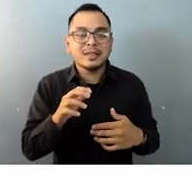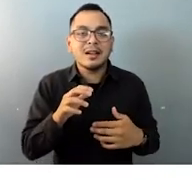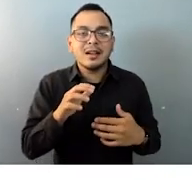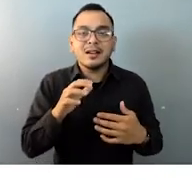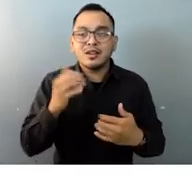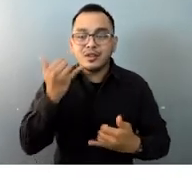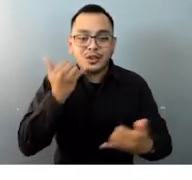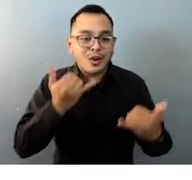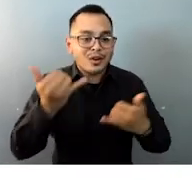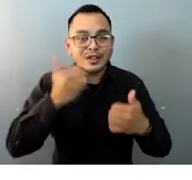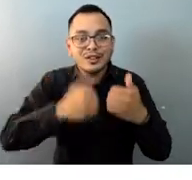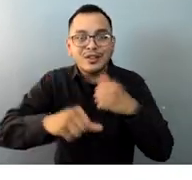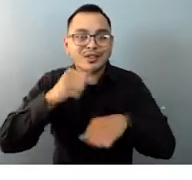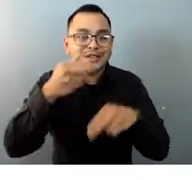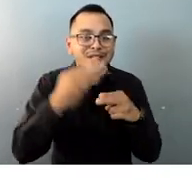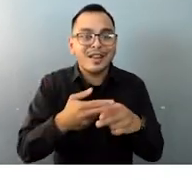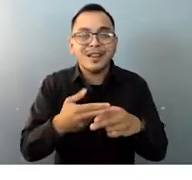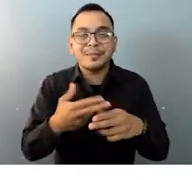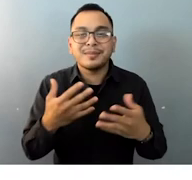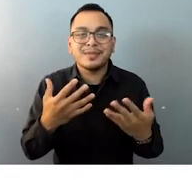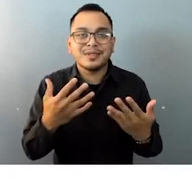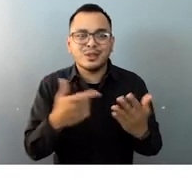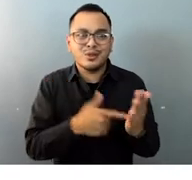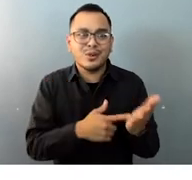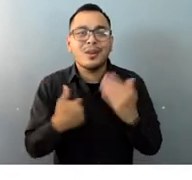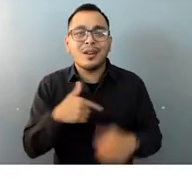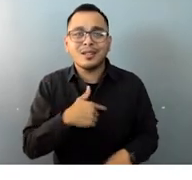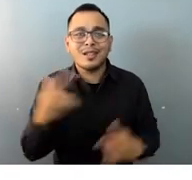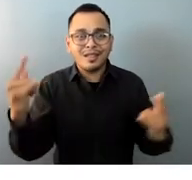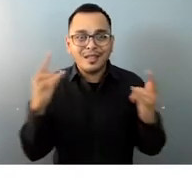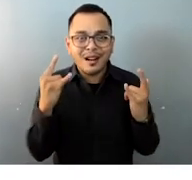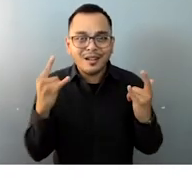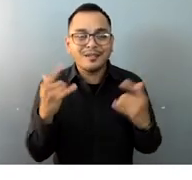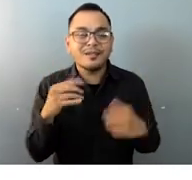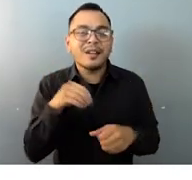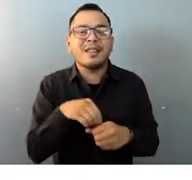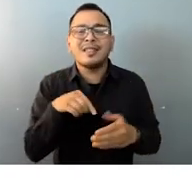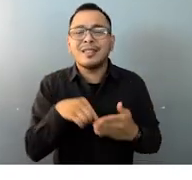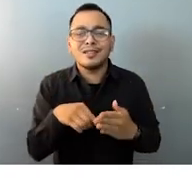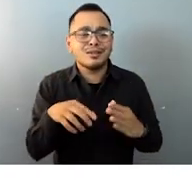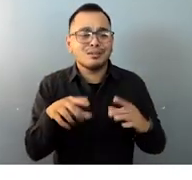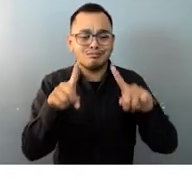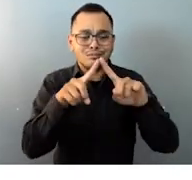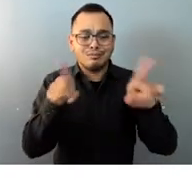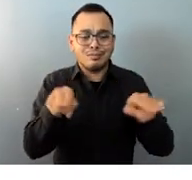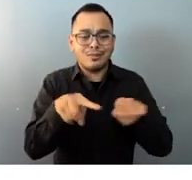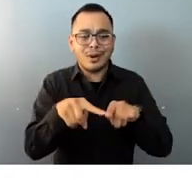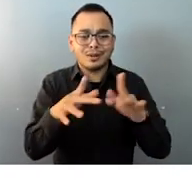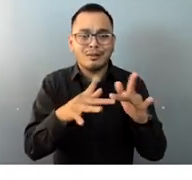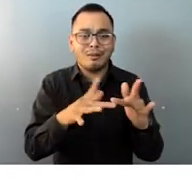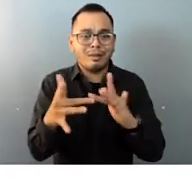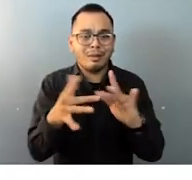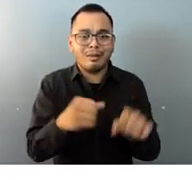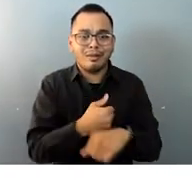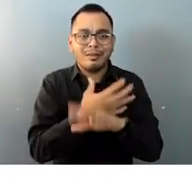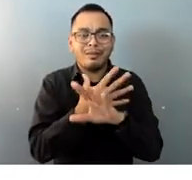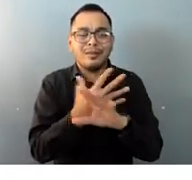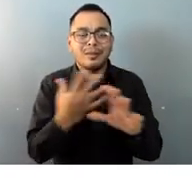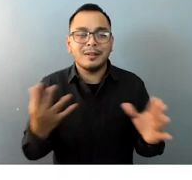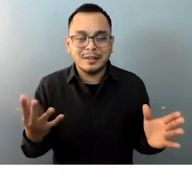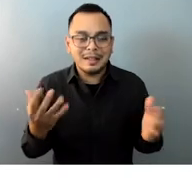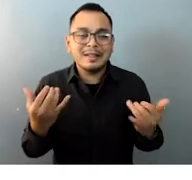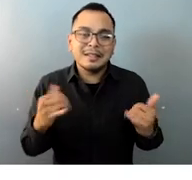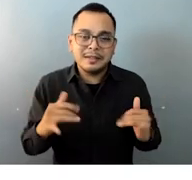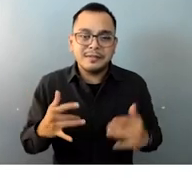each other, calling each other's names, showing us so much love, even in these little digital